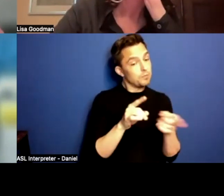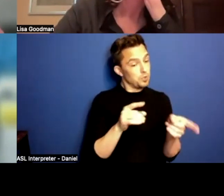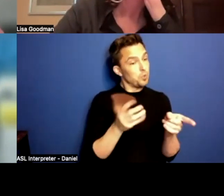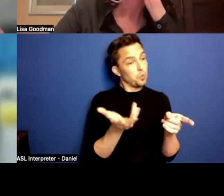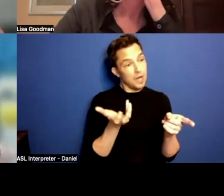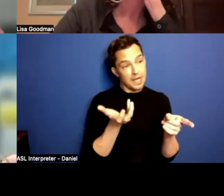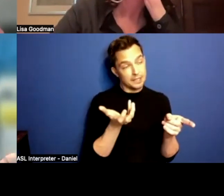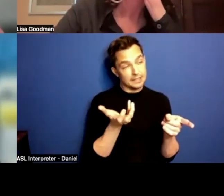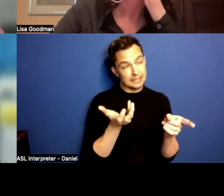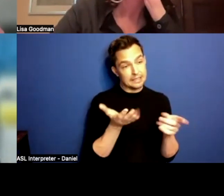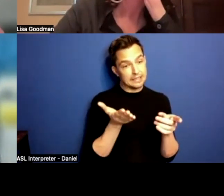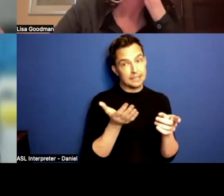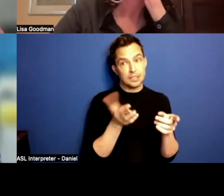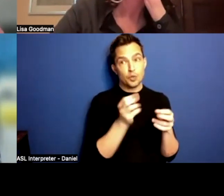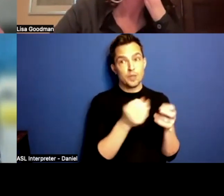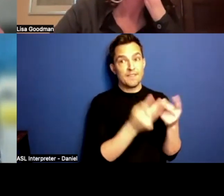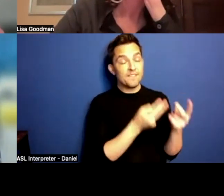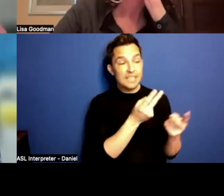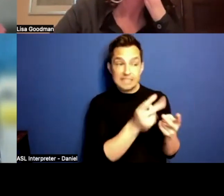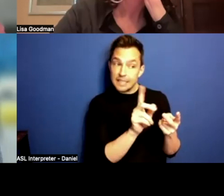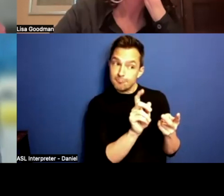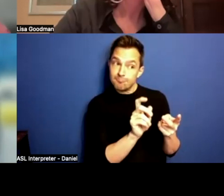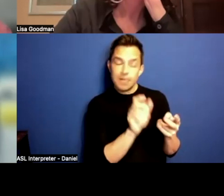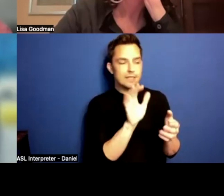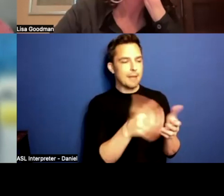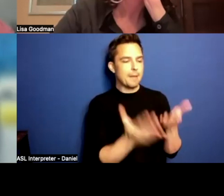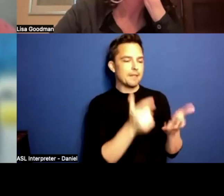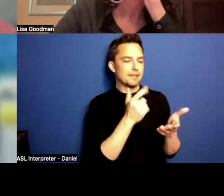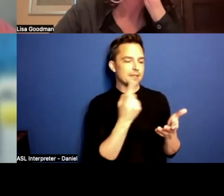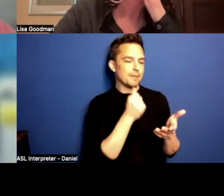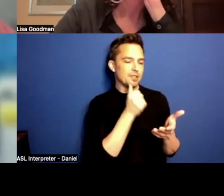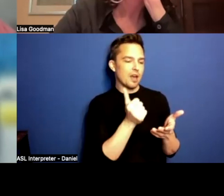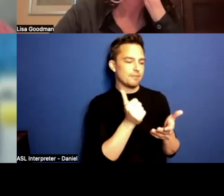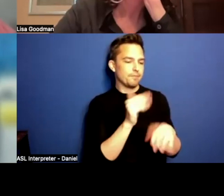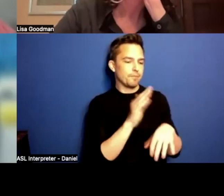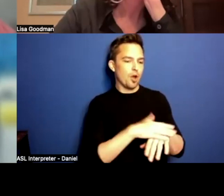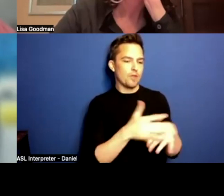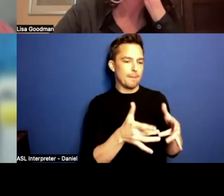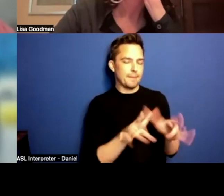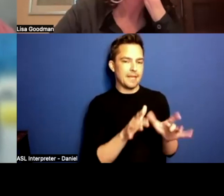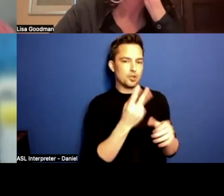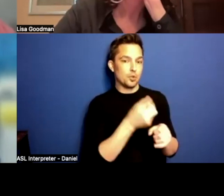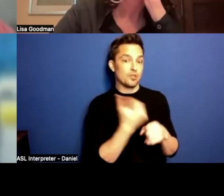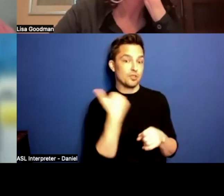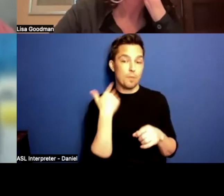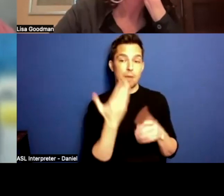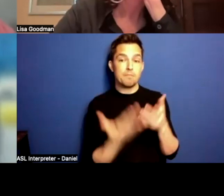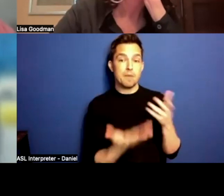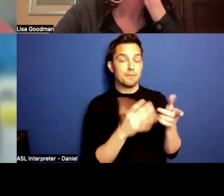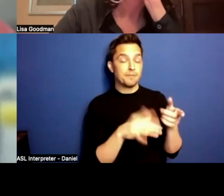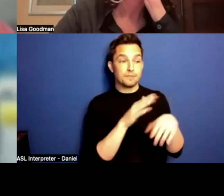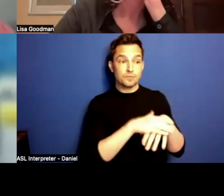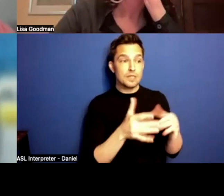want to revisit? Because that might be something that might not have been on the plate, a couple of years ago, but is it on the